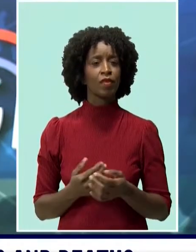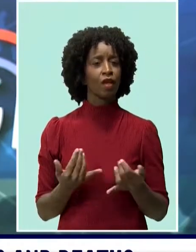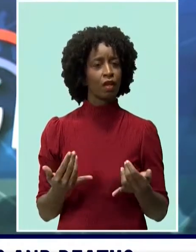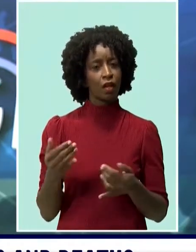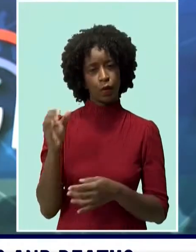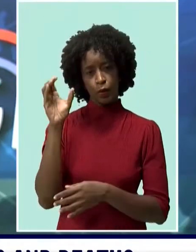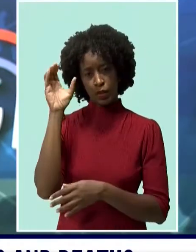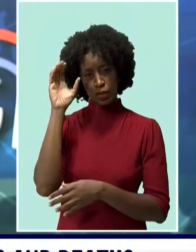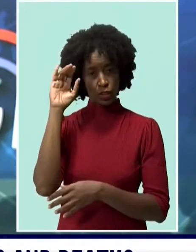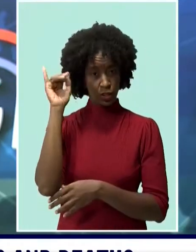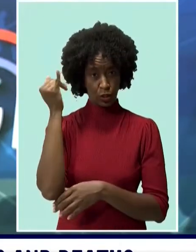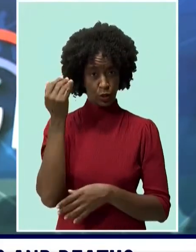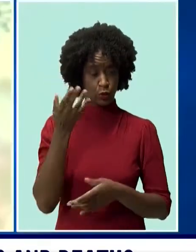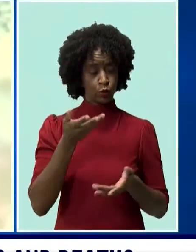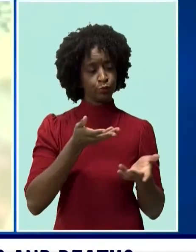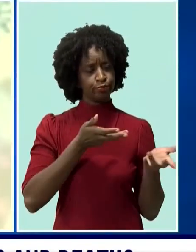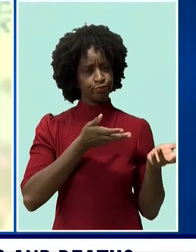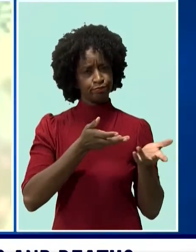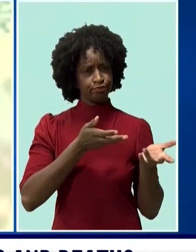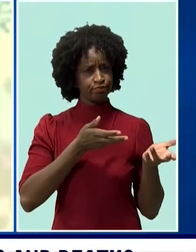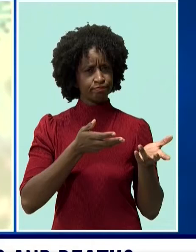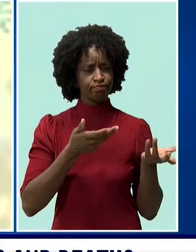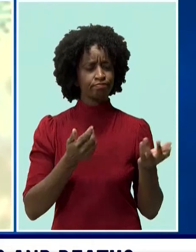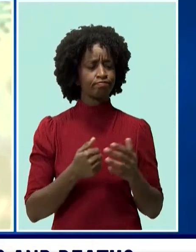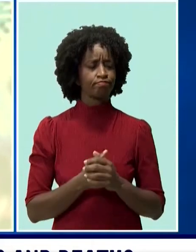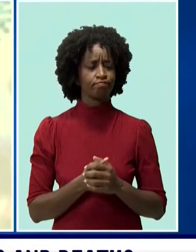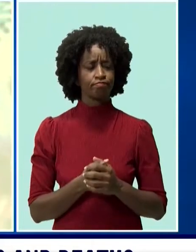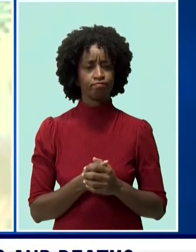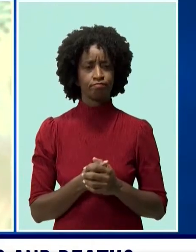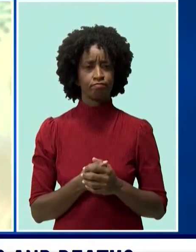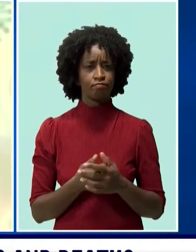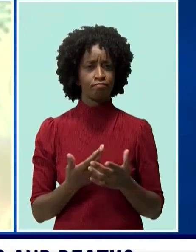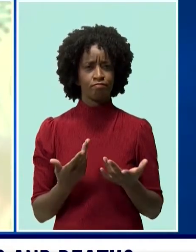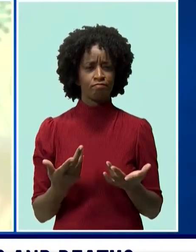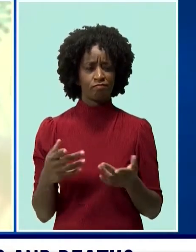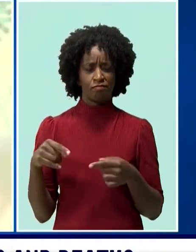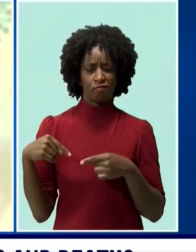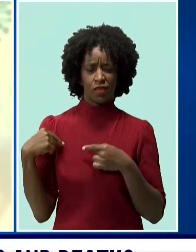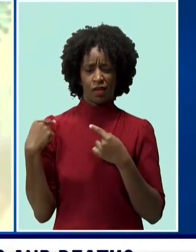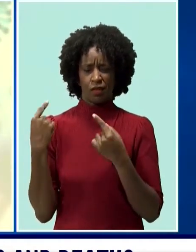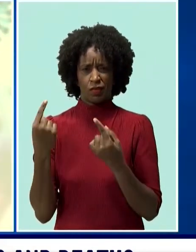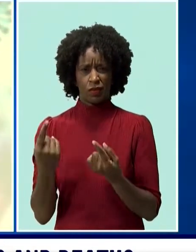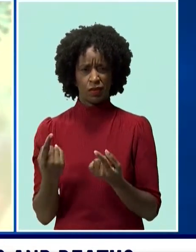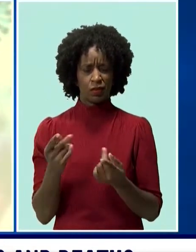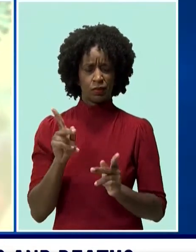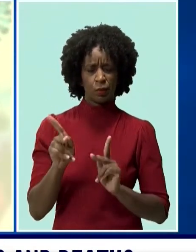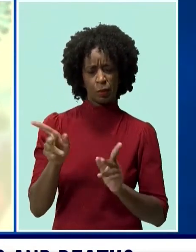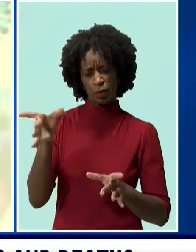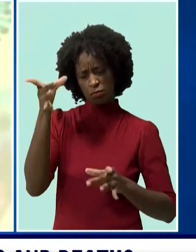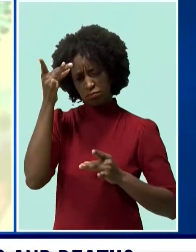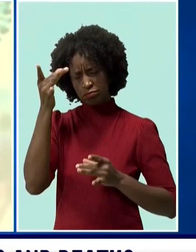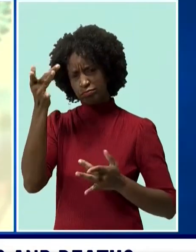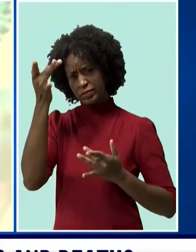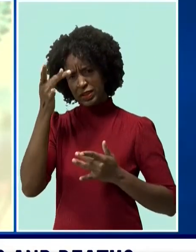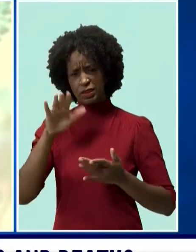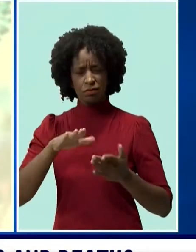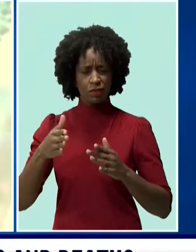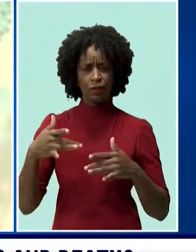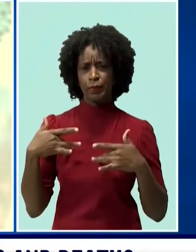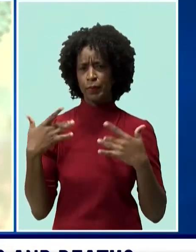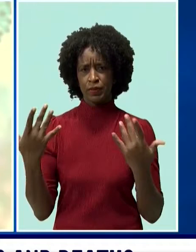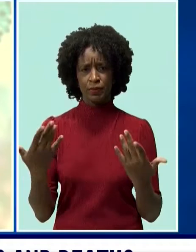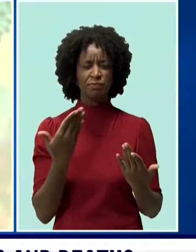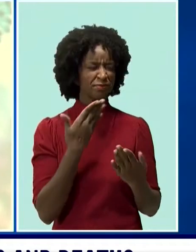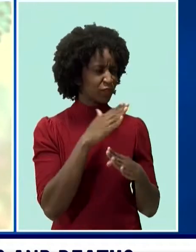take a closer look at the numbers so that we can get a better understanding of just how serious the impact is. Good evening, Shane. Good evening,